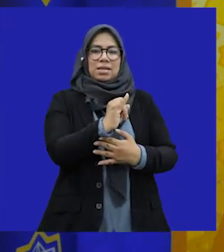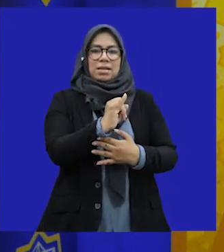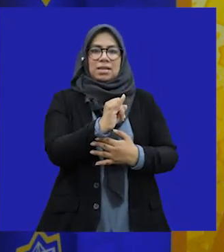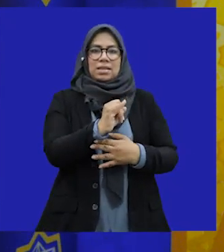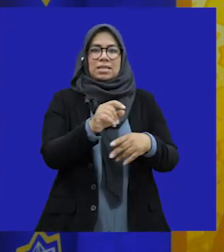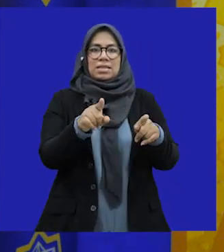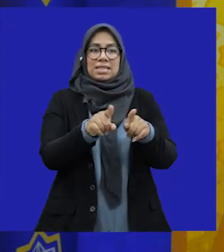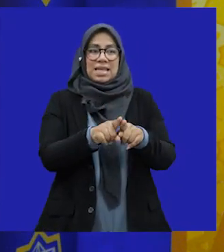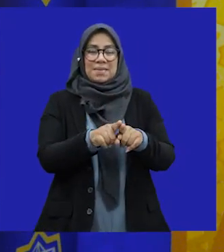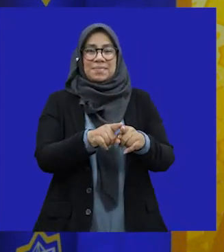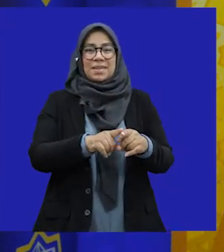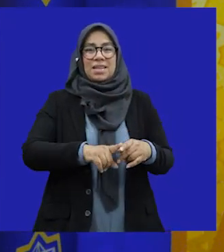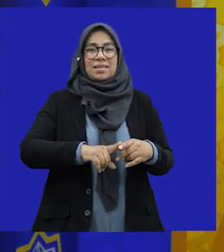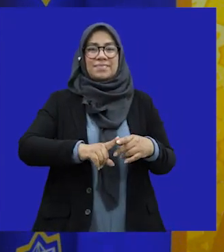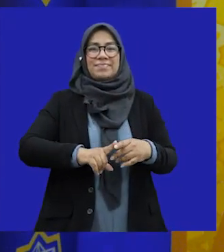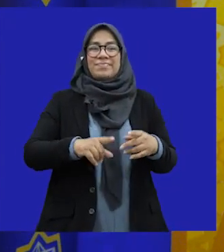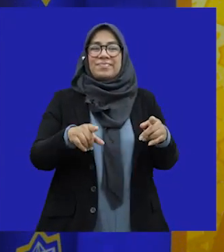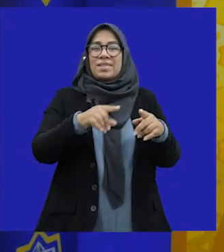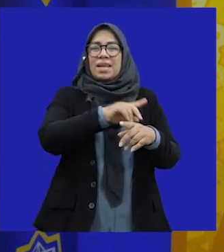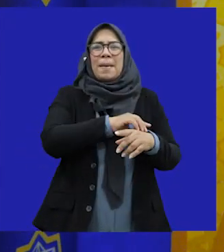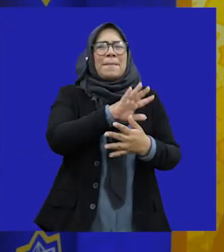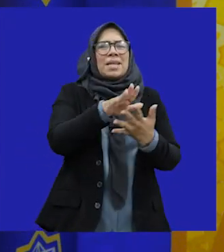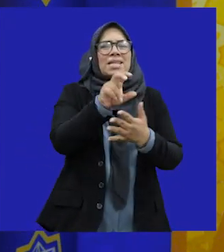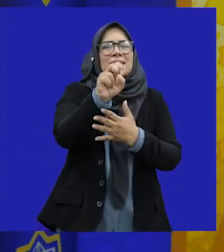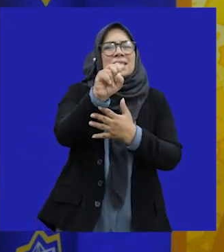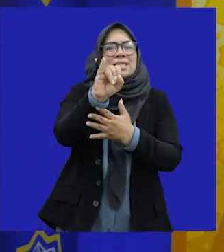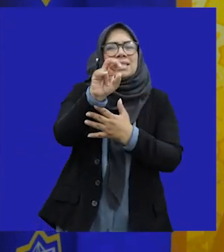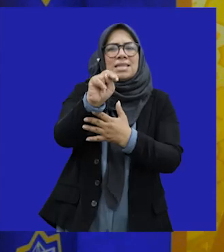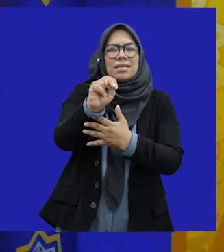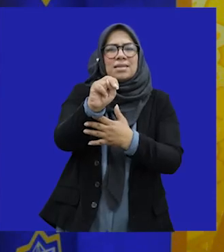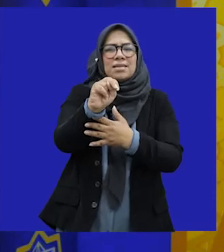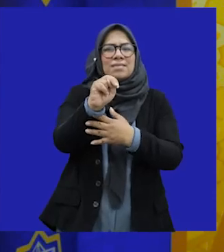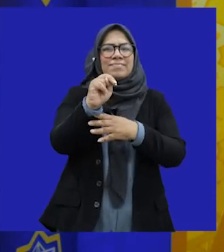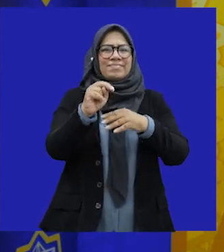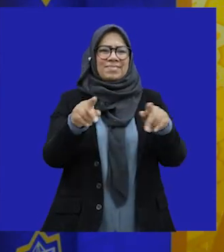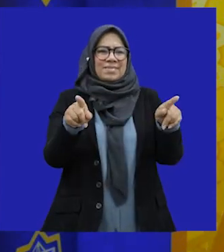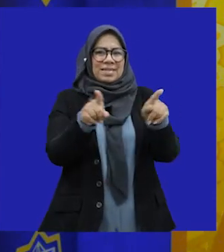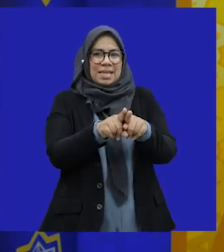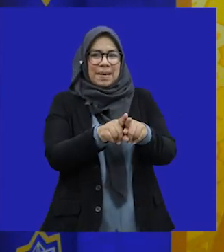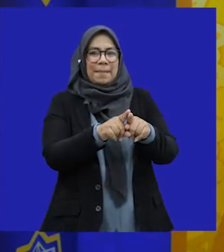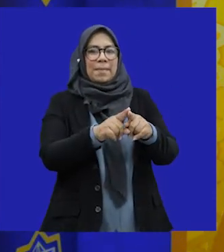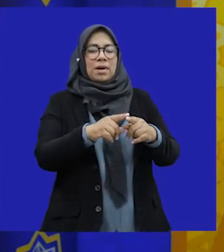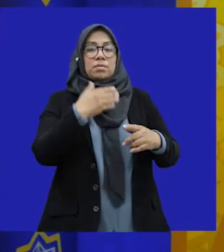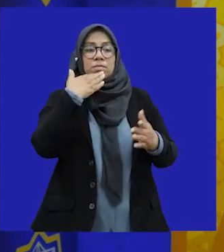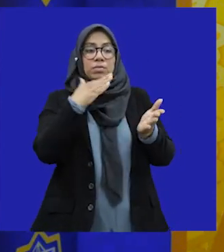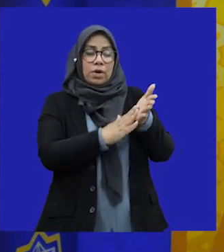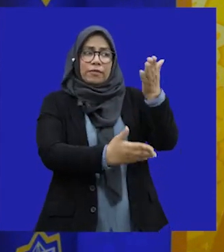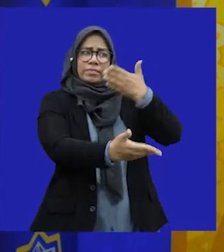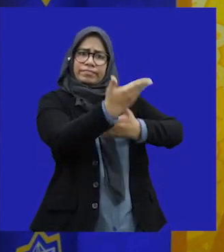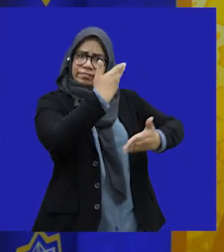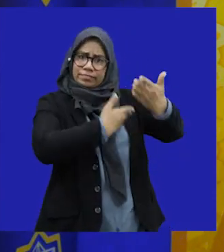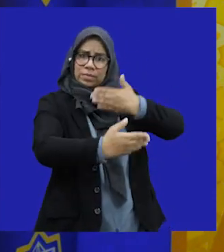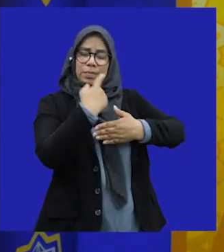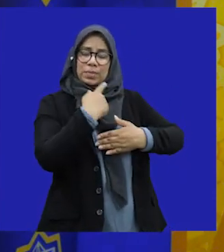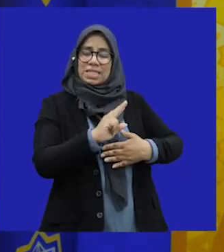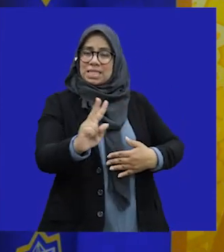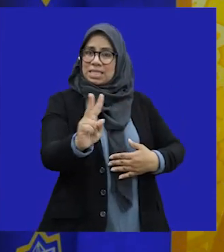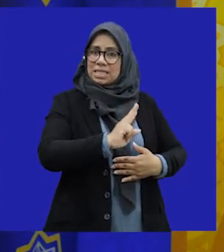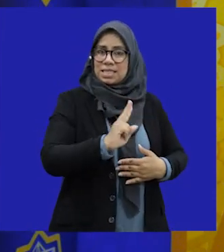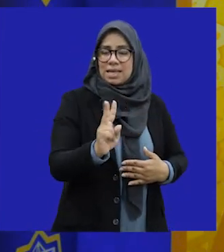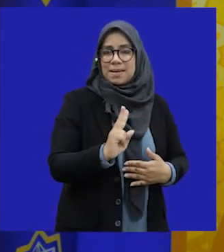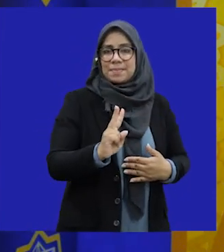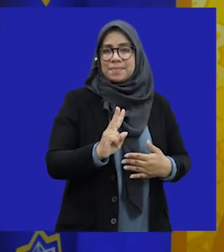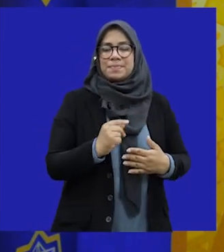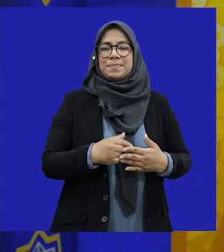he will leave the fold of Islam. As Rasulullah sallallahu alayhi wasallam has